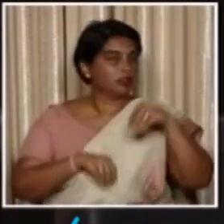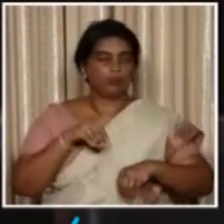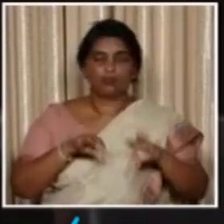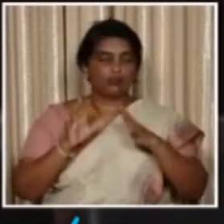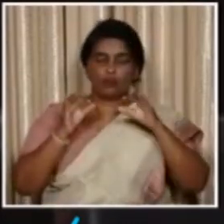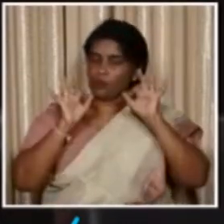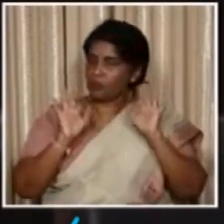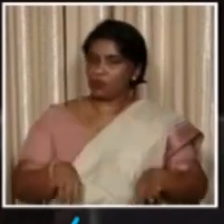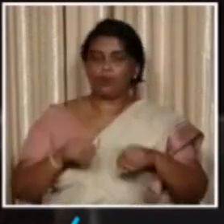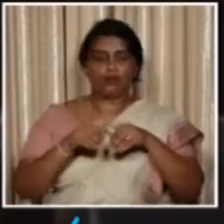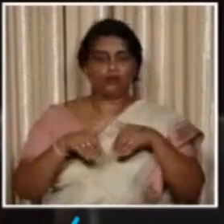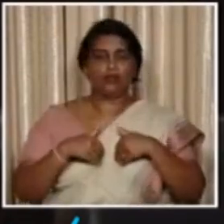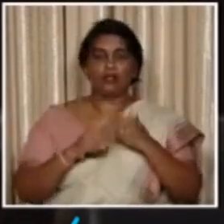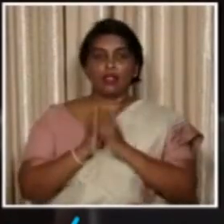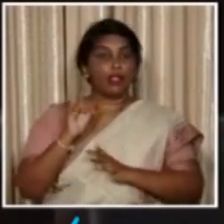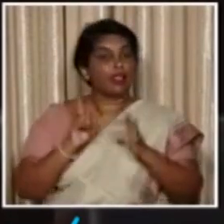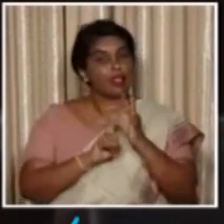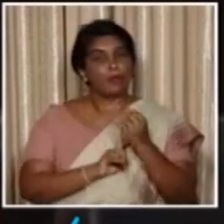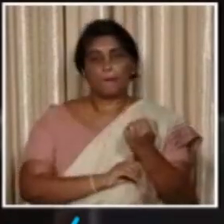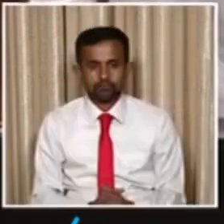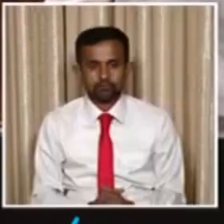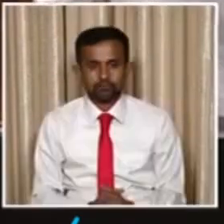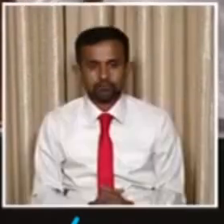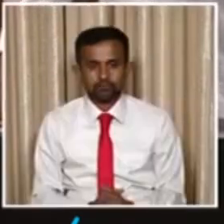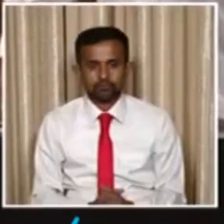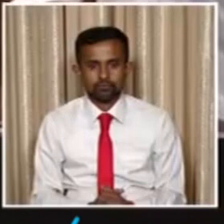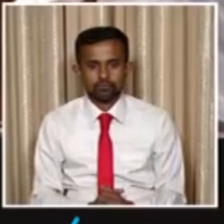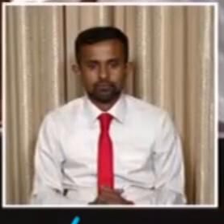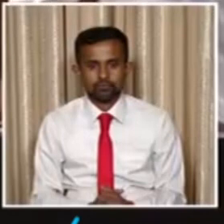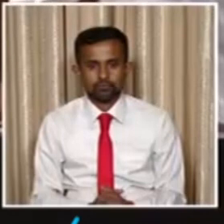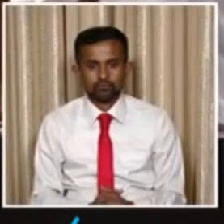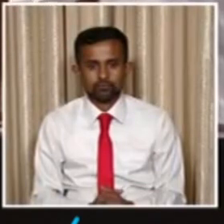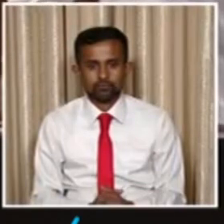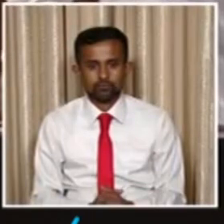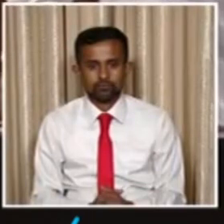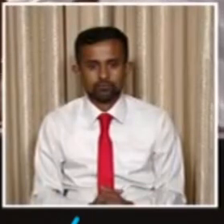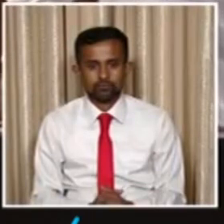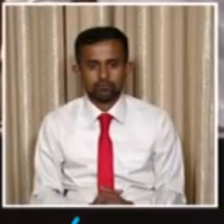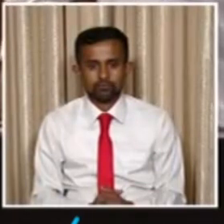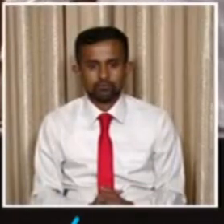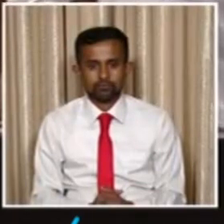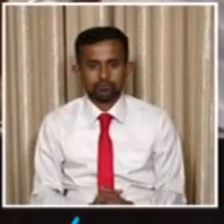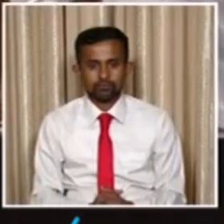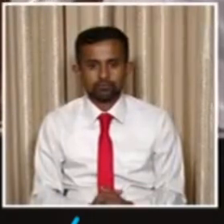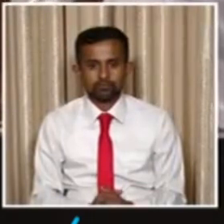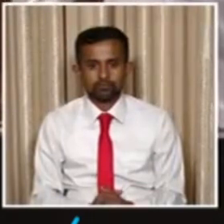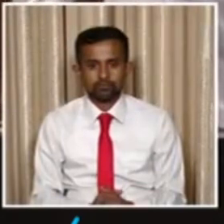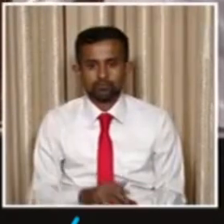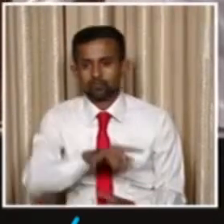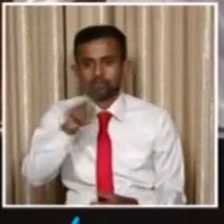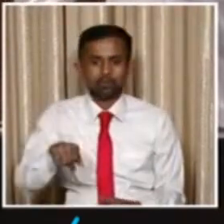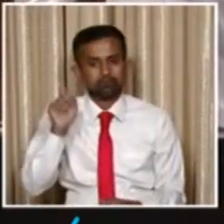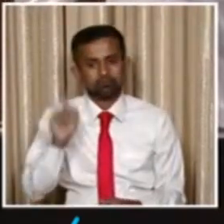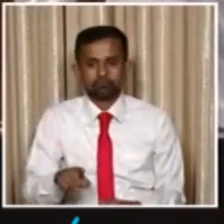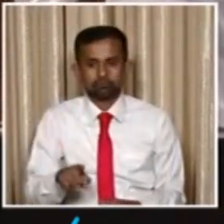laws should be adopted for the administration of cricket, was passed in Parliament today. Minister Nimal Siripala de Silva confirmed the proposal on